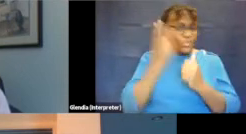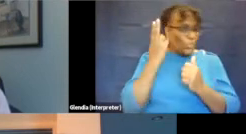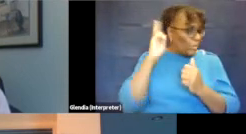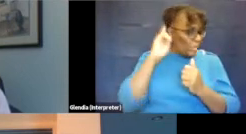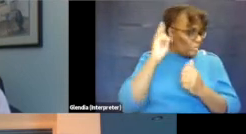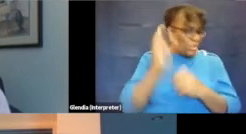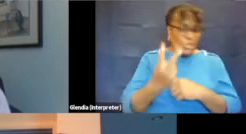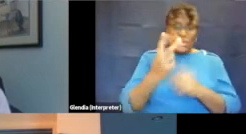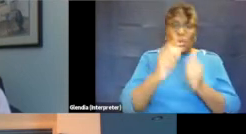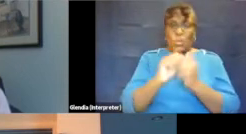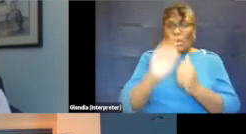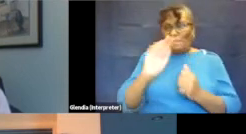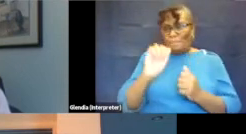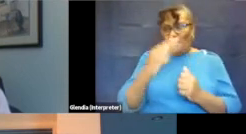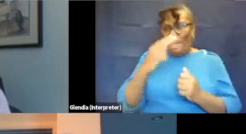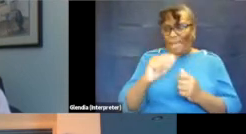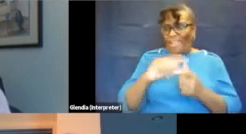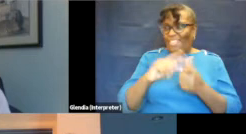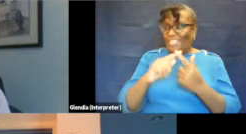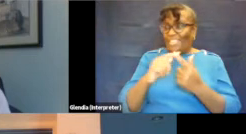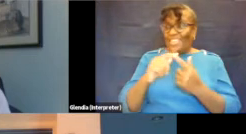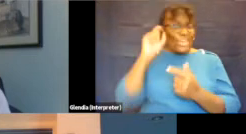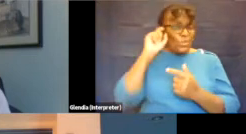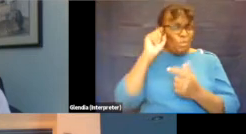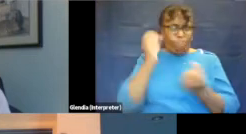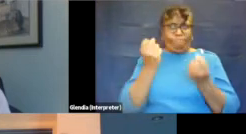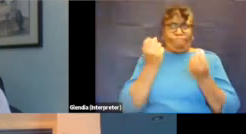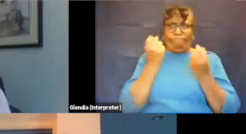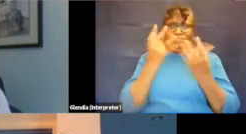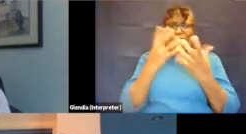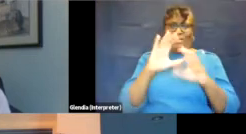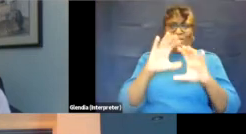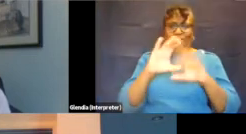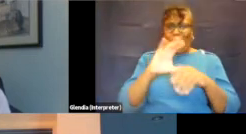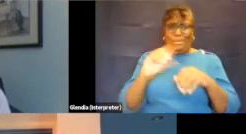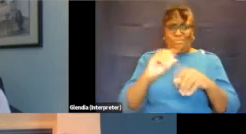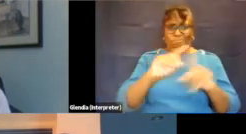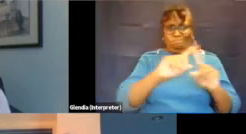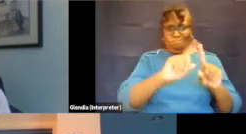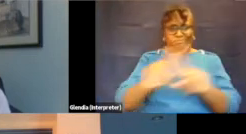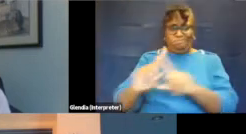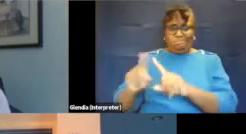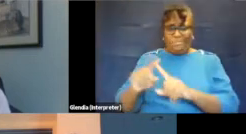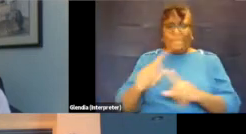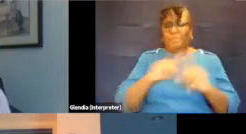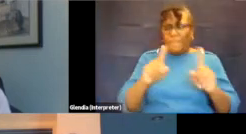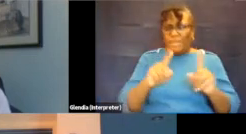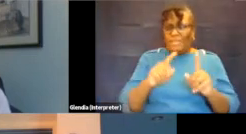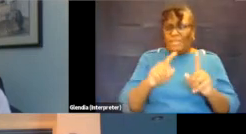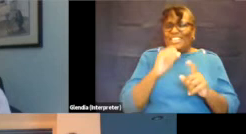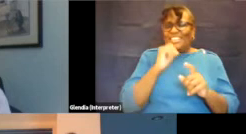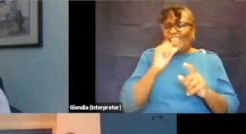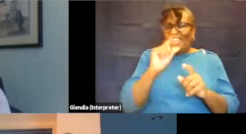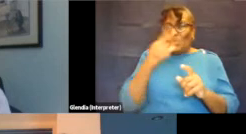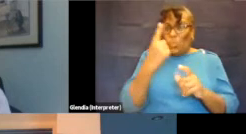aids. So it gets really overwhelming, and it's not something that you would have to decide at one appointment, but just making sure that you educate yourself too,